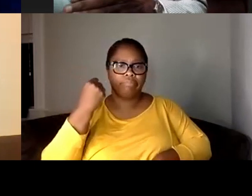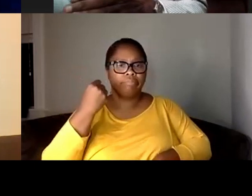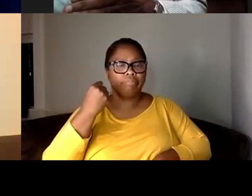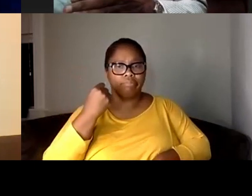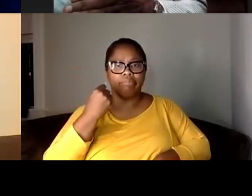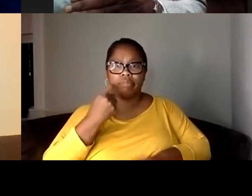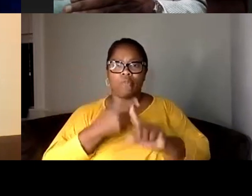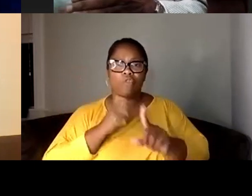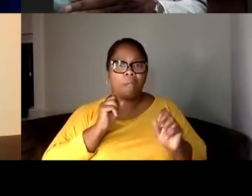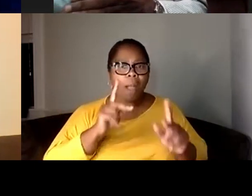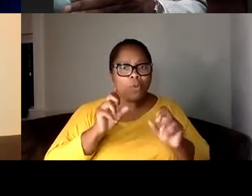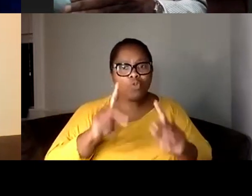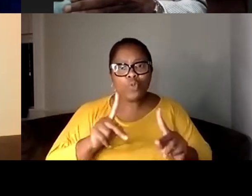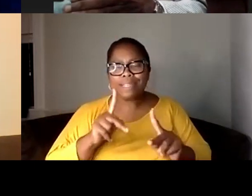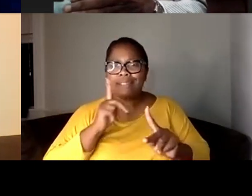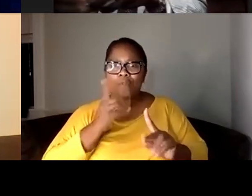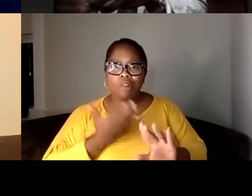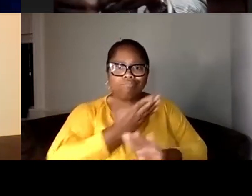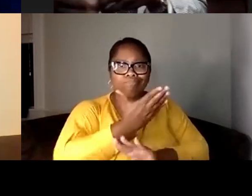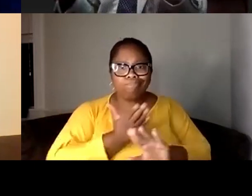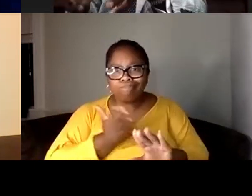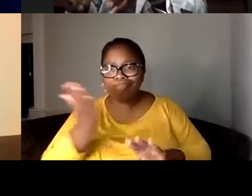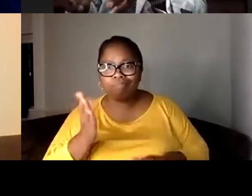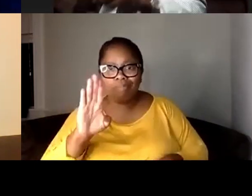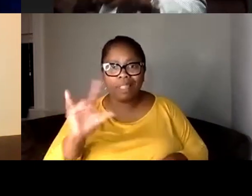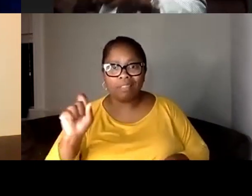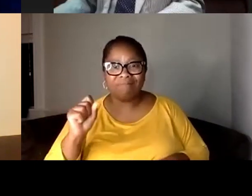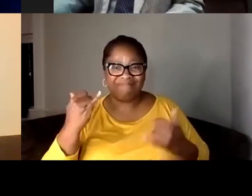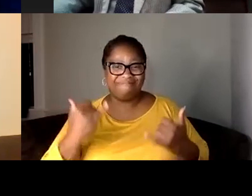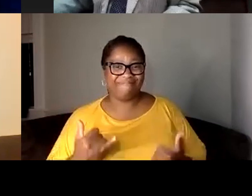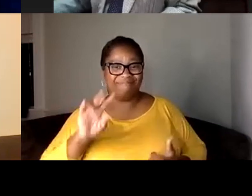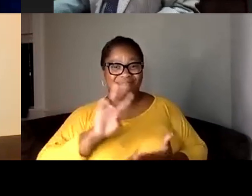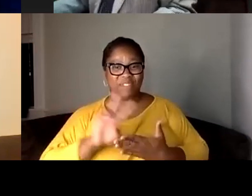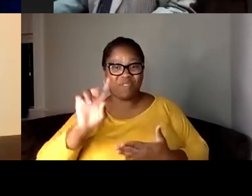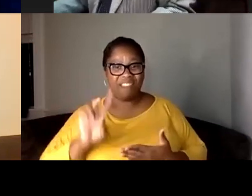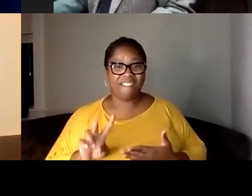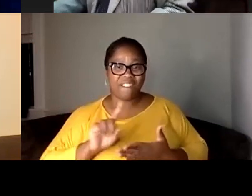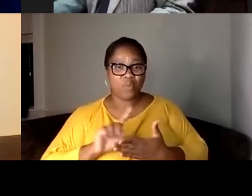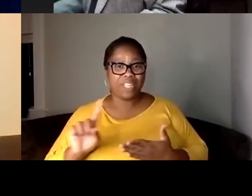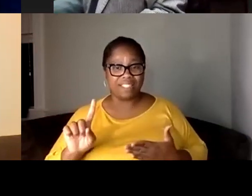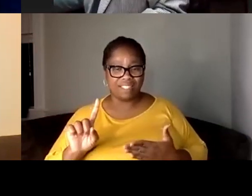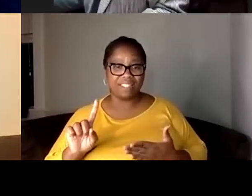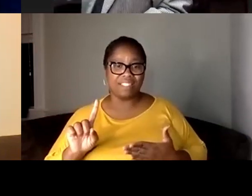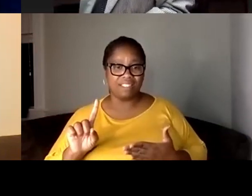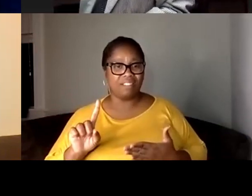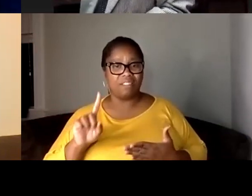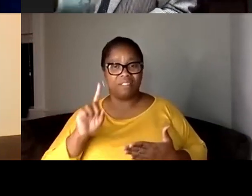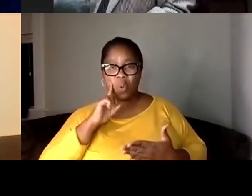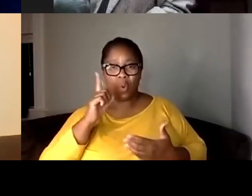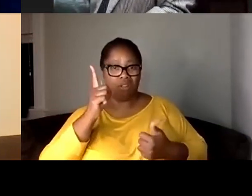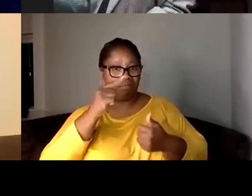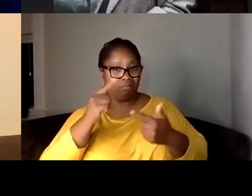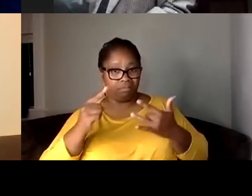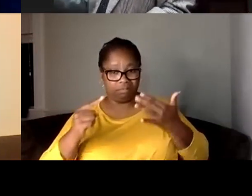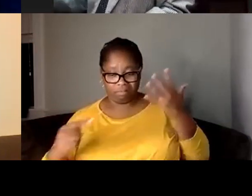opportunities to hear bills, to move them, fix them, do all this. We're now down to 2.5 weeks to move what the Assembly now has,